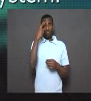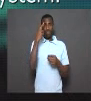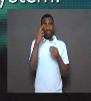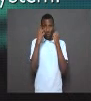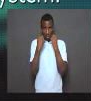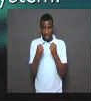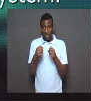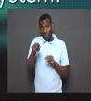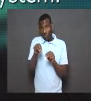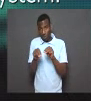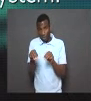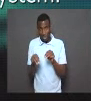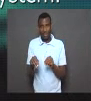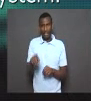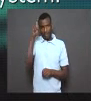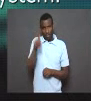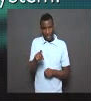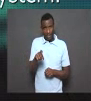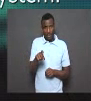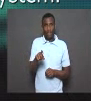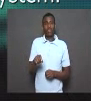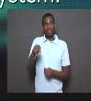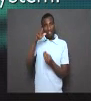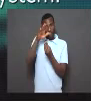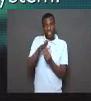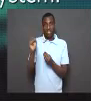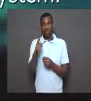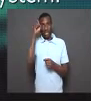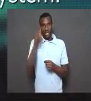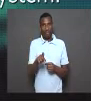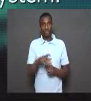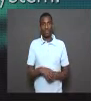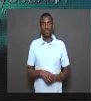possibilities of motion must be factored in.